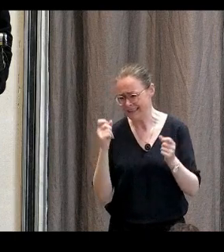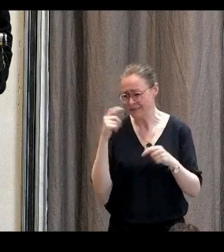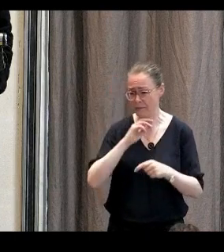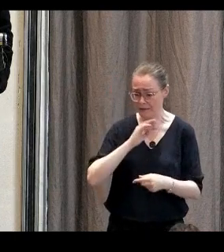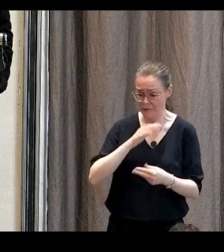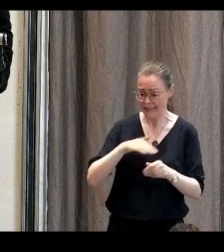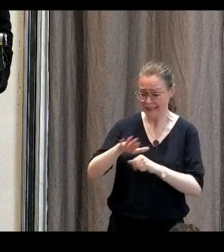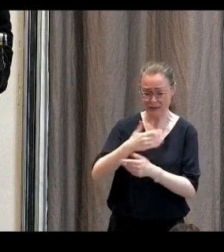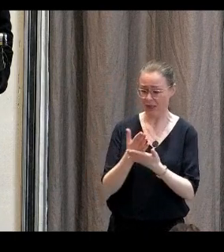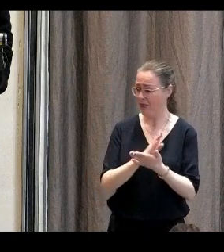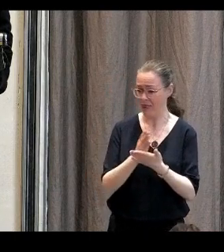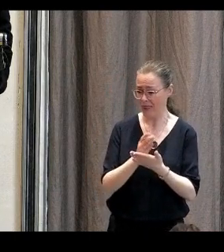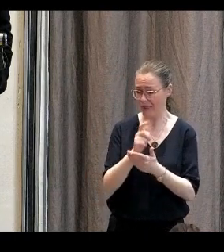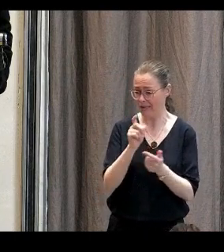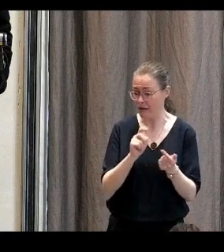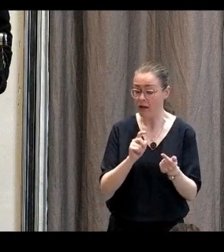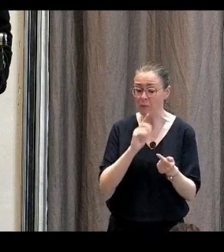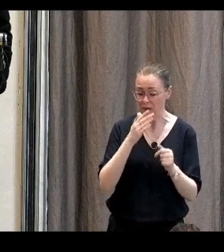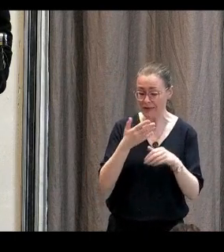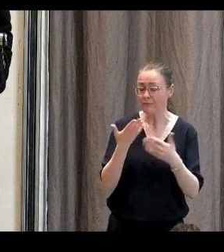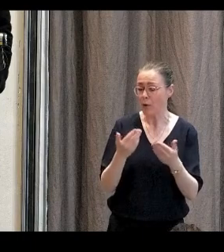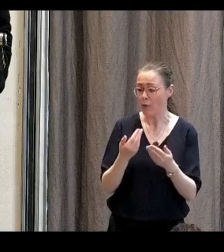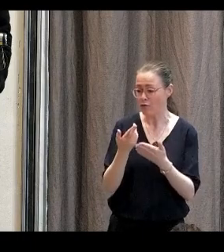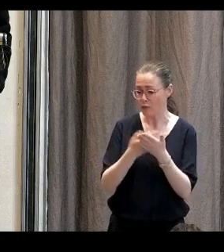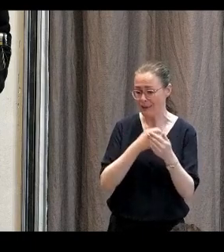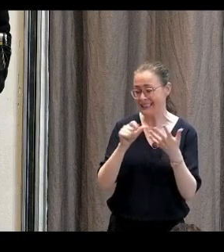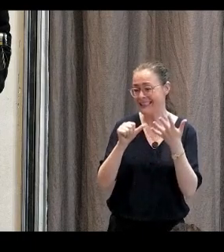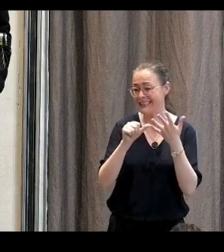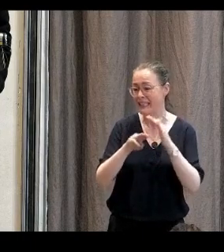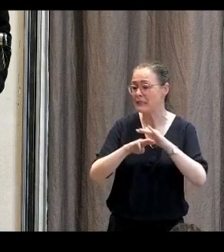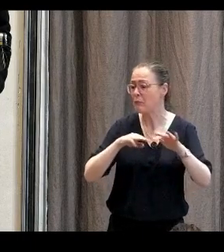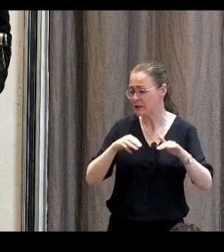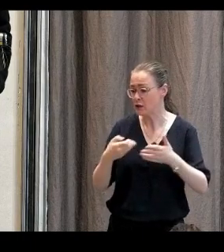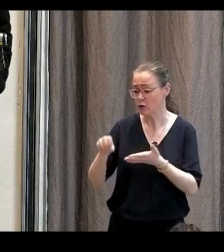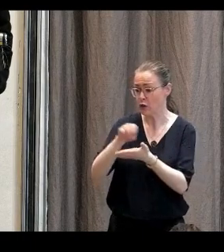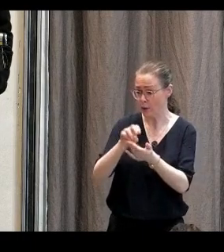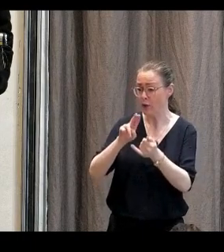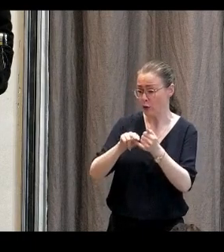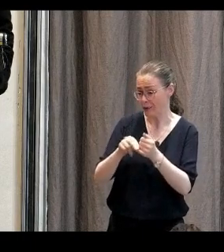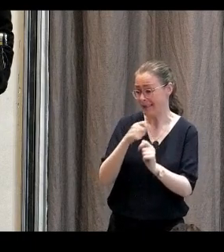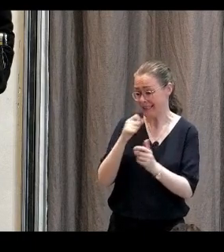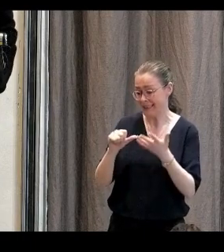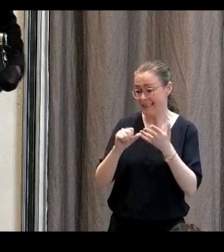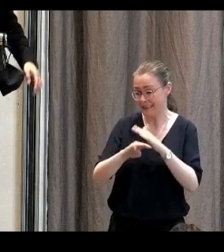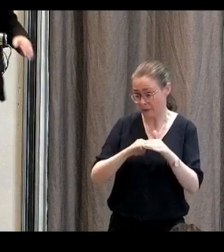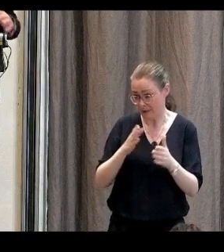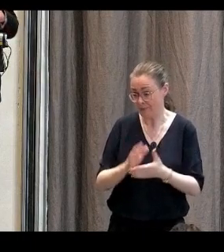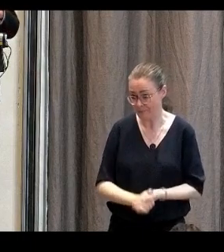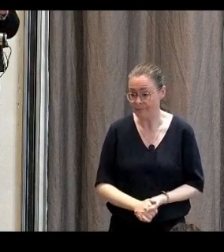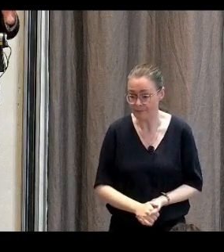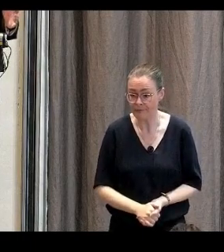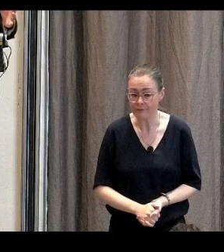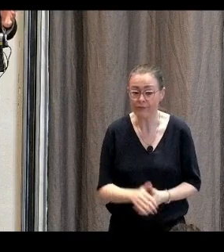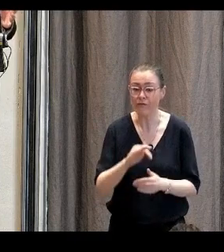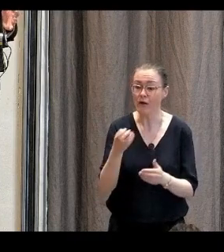degree of uncertainty. But it's 6 months is what the European Union says. And from